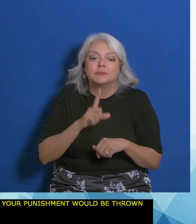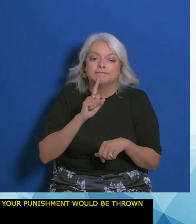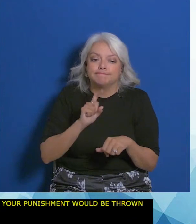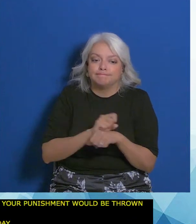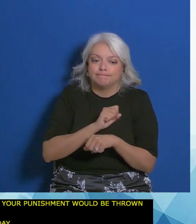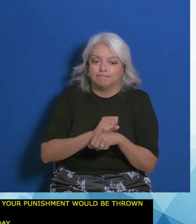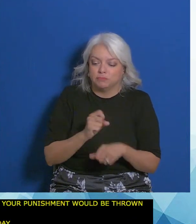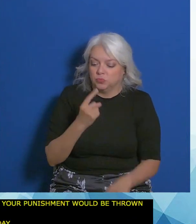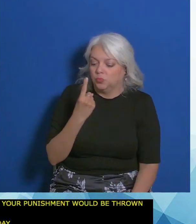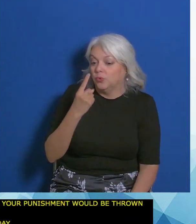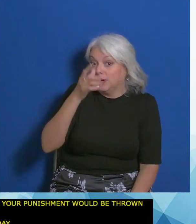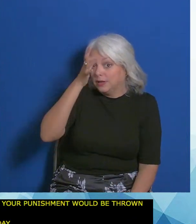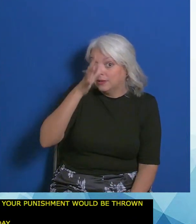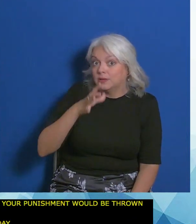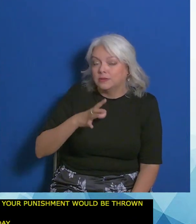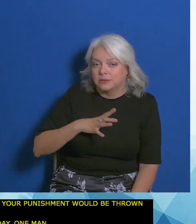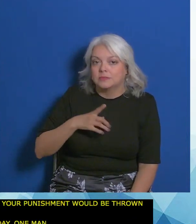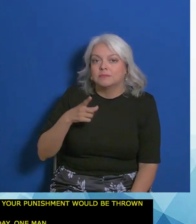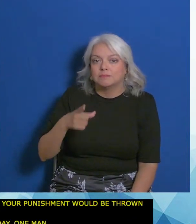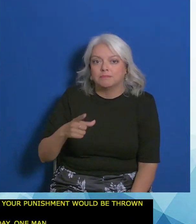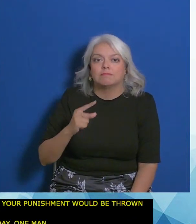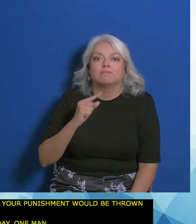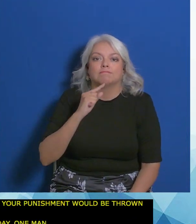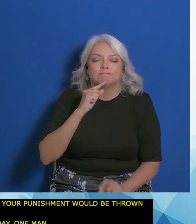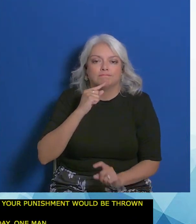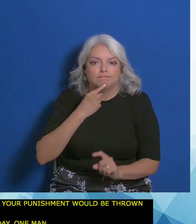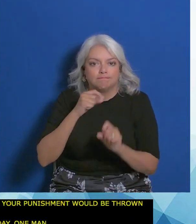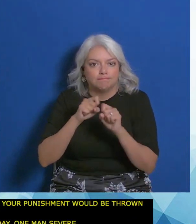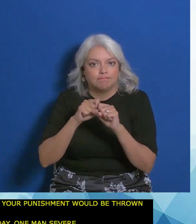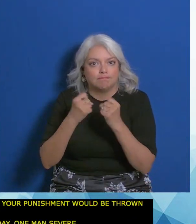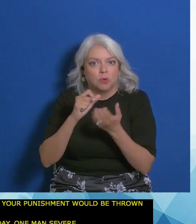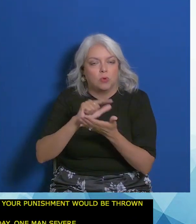one man severely broke the law,